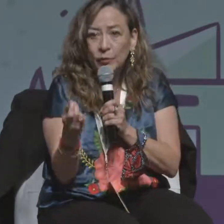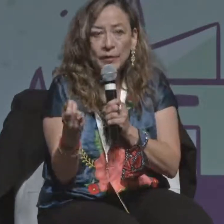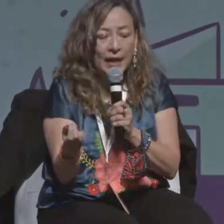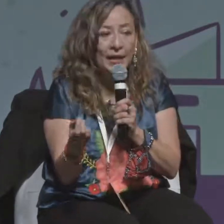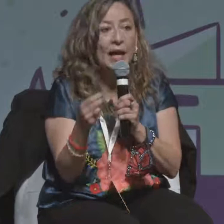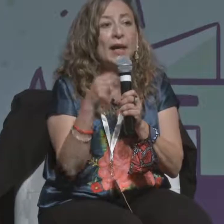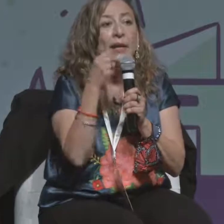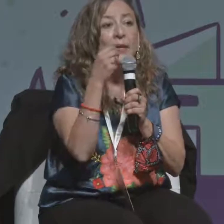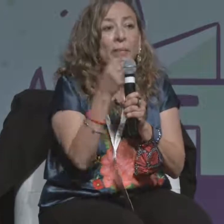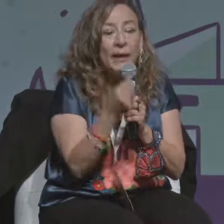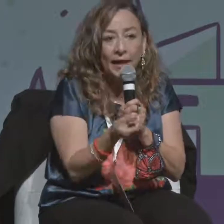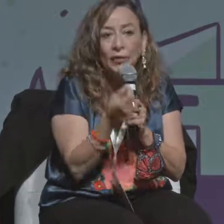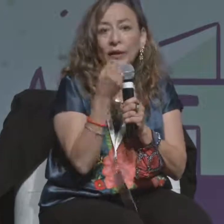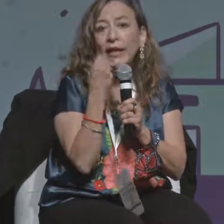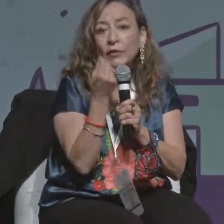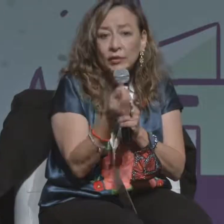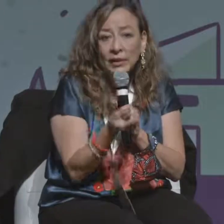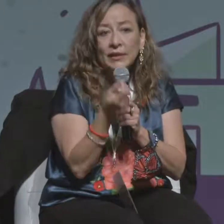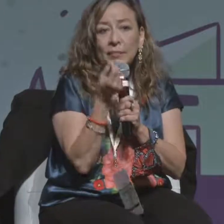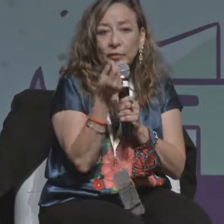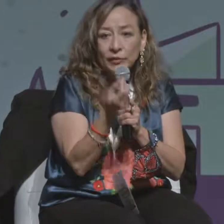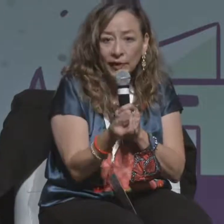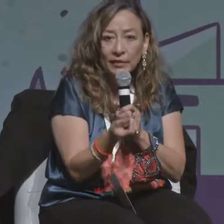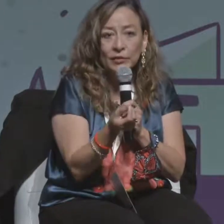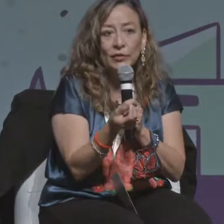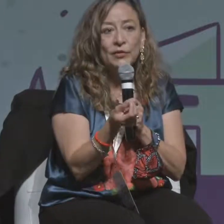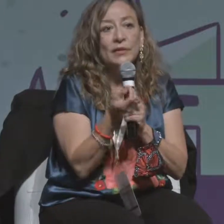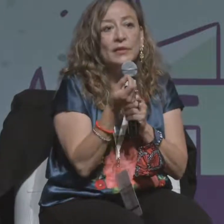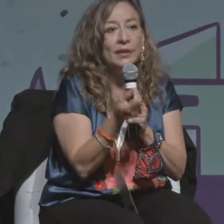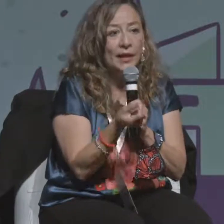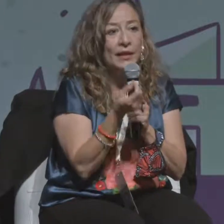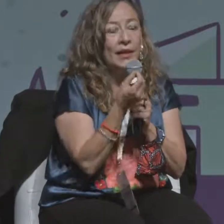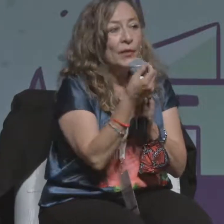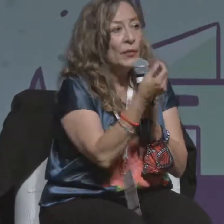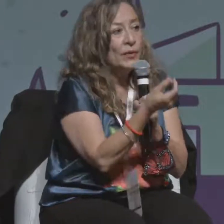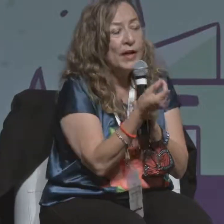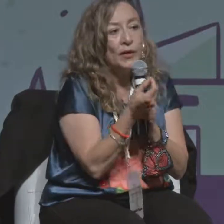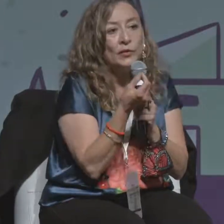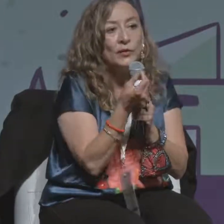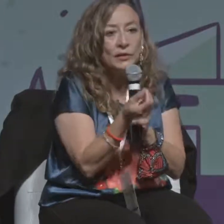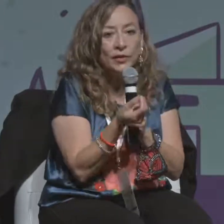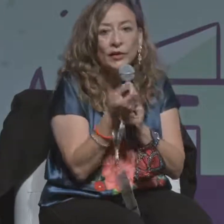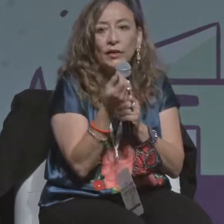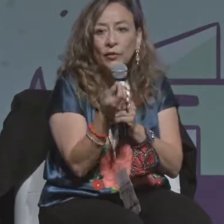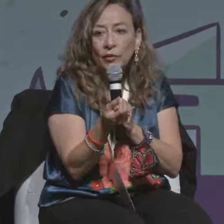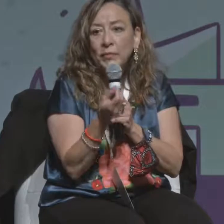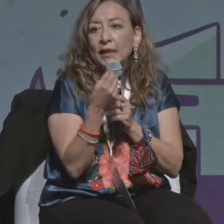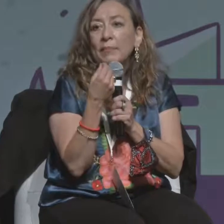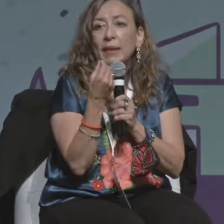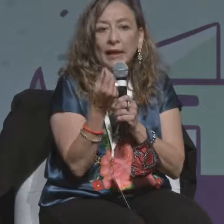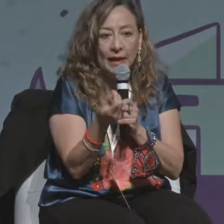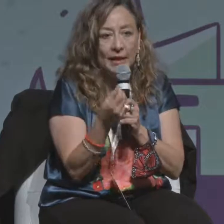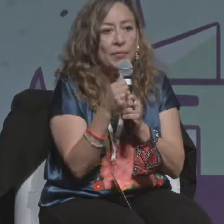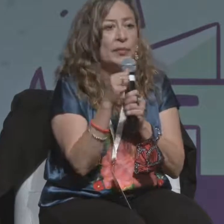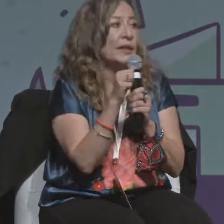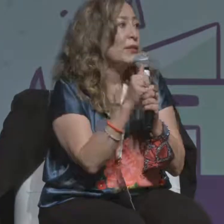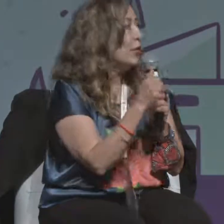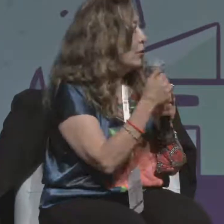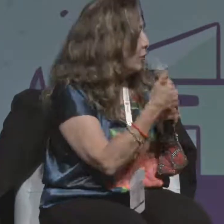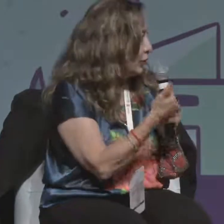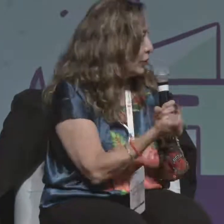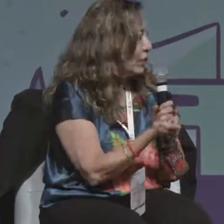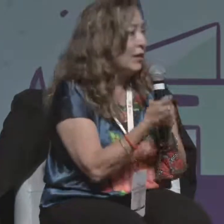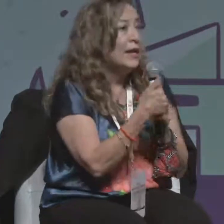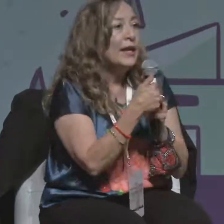they attended elementary and middle school, but 80% have